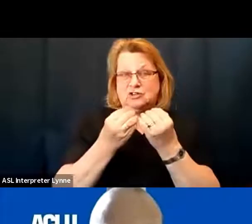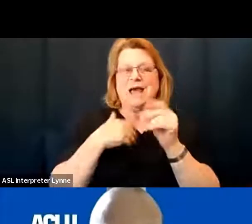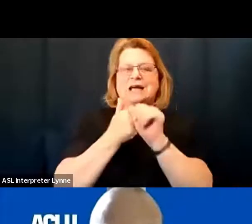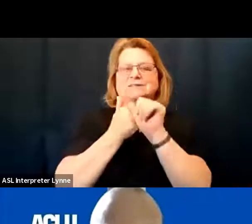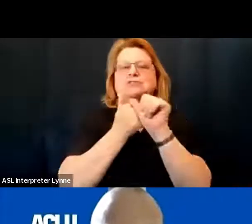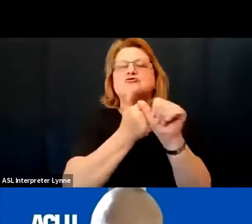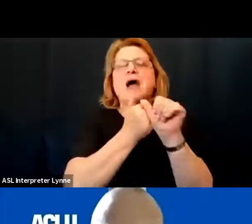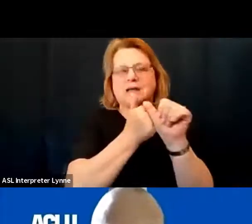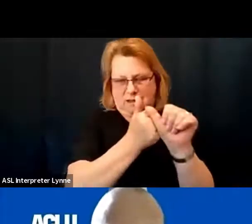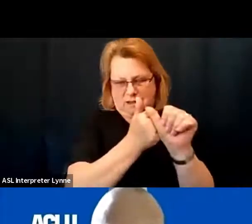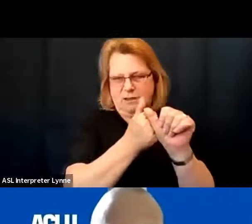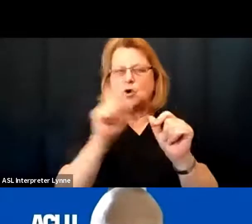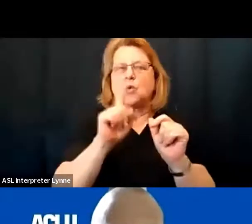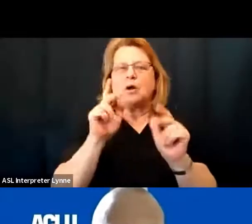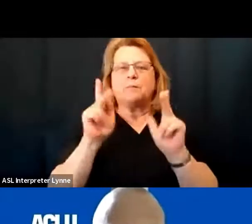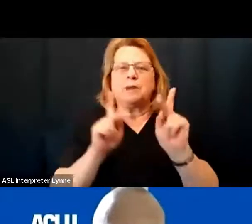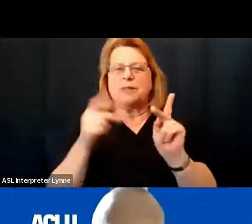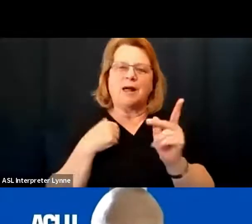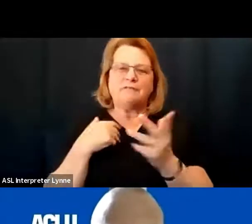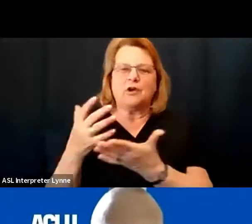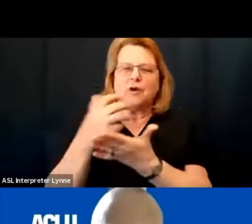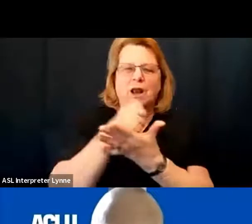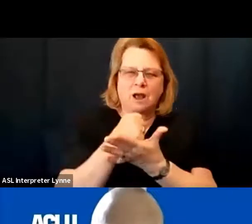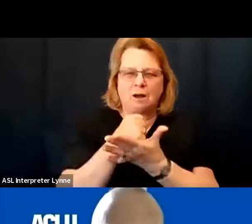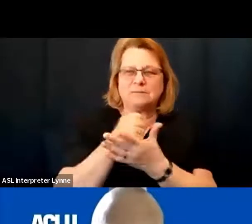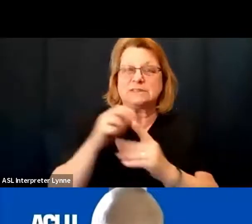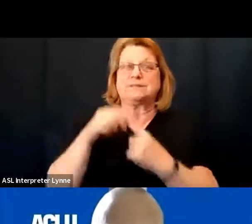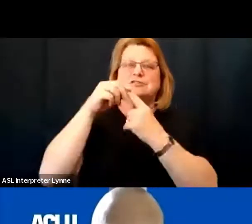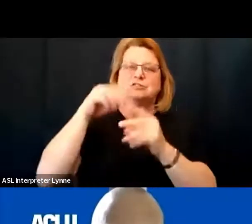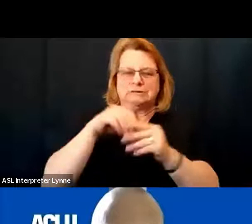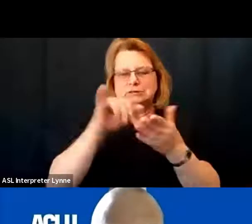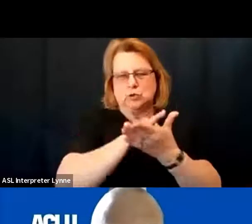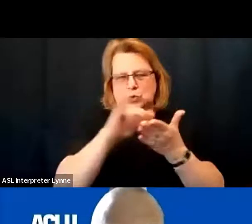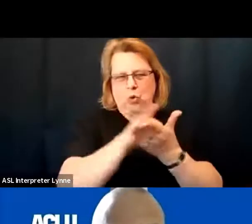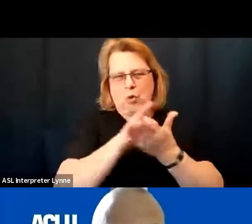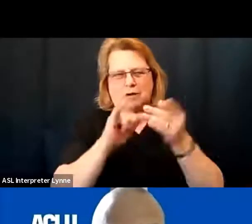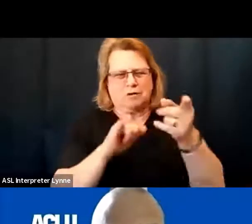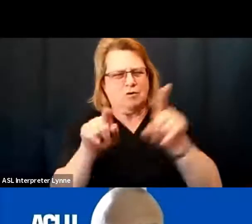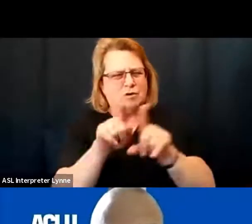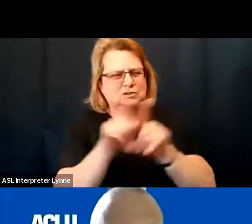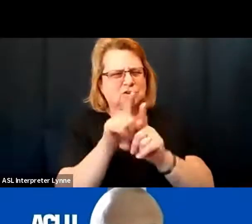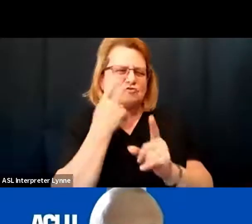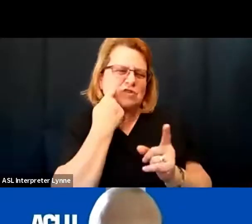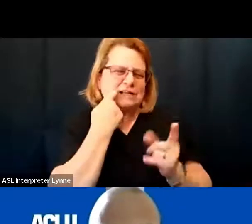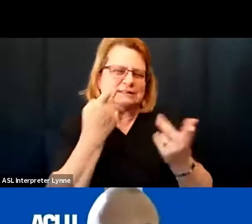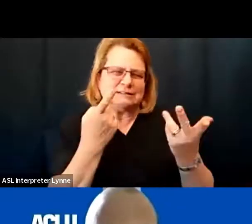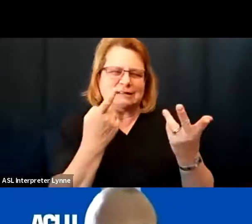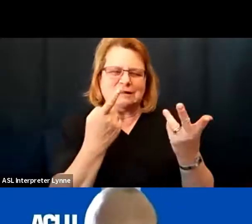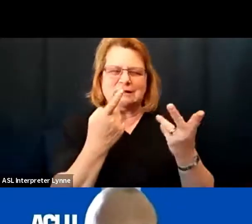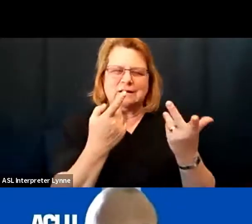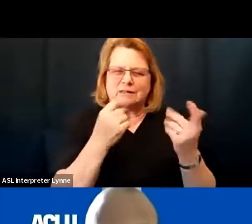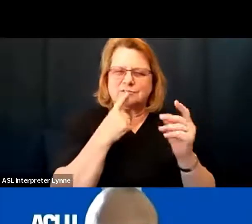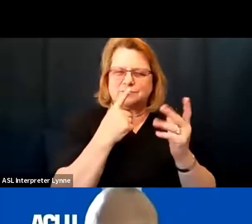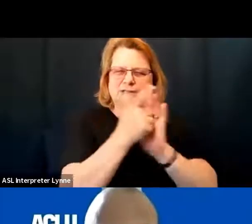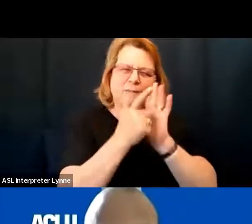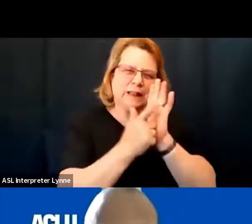of income, particularly in New York City, and actually recently filed litigation challenging that practice. And so could